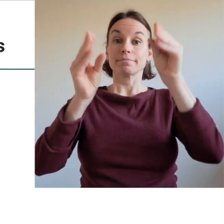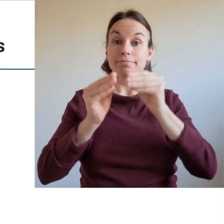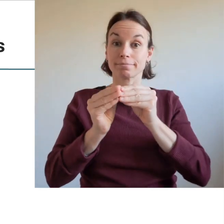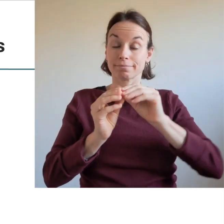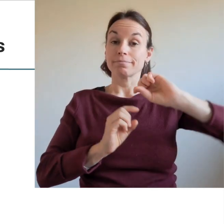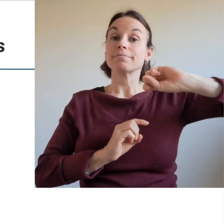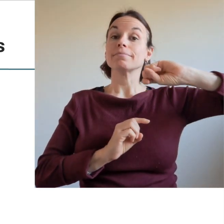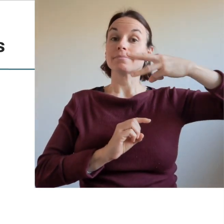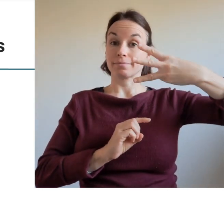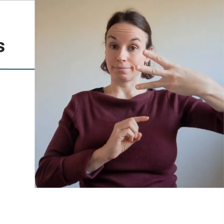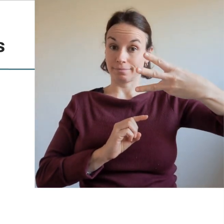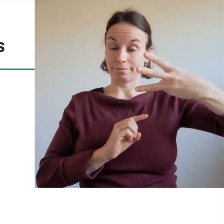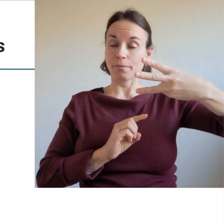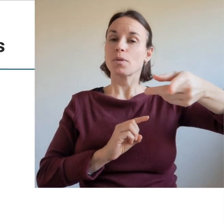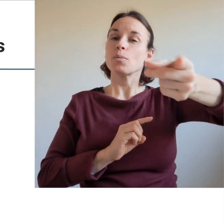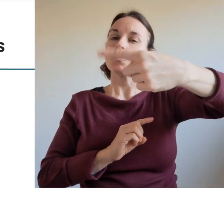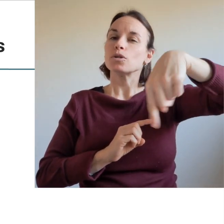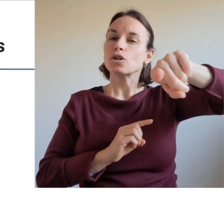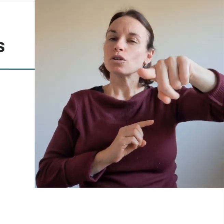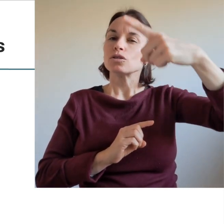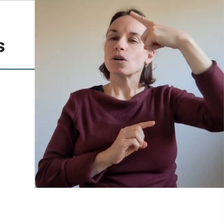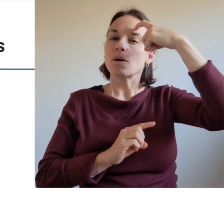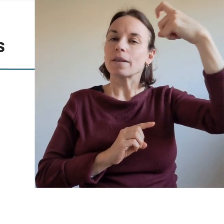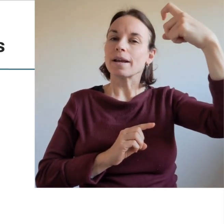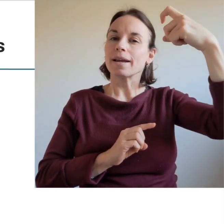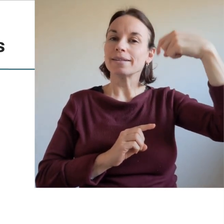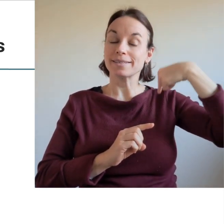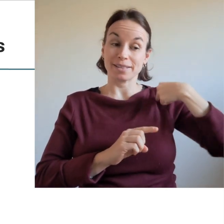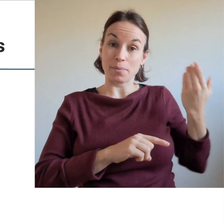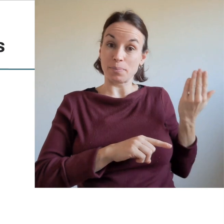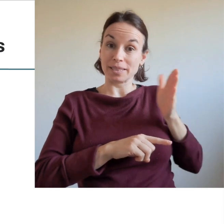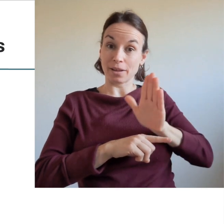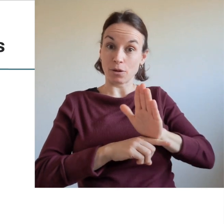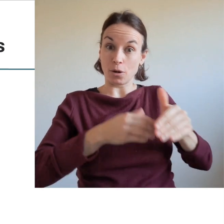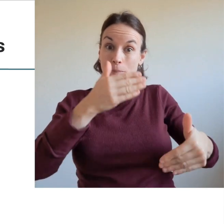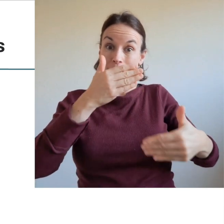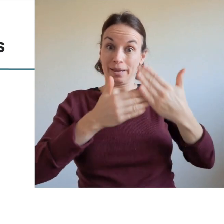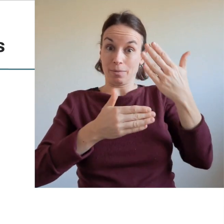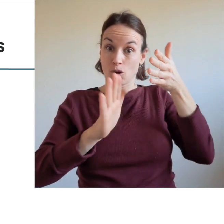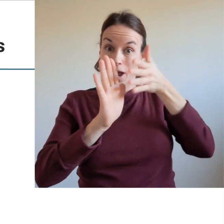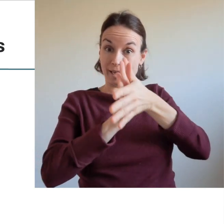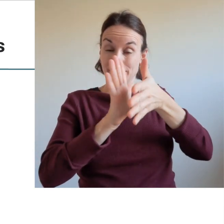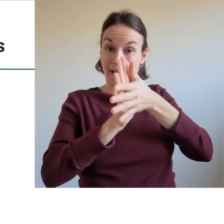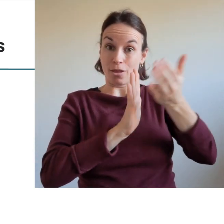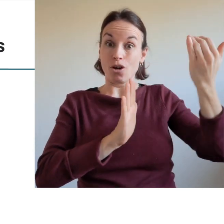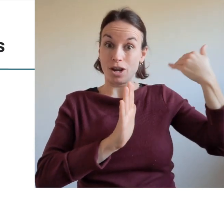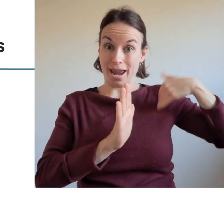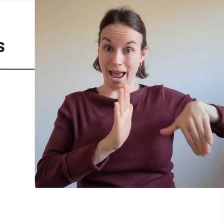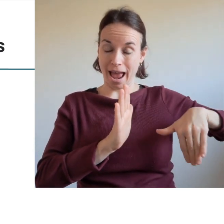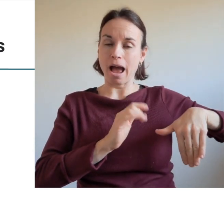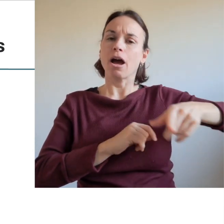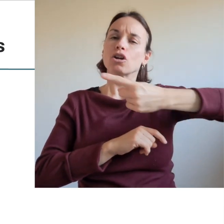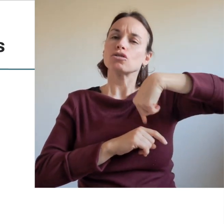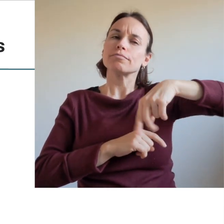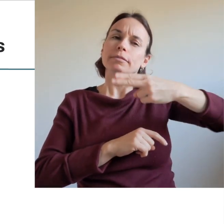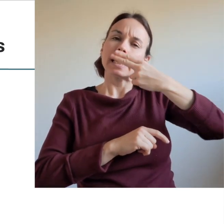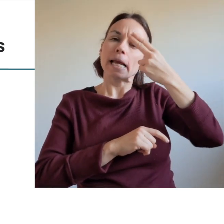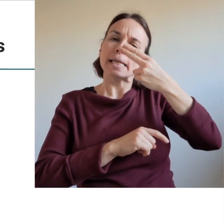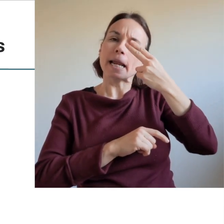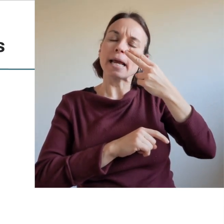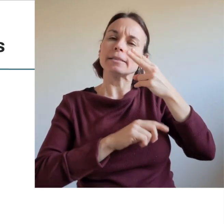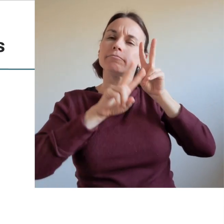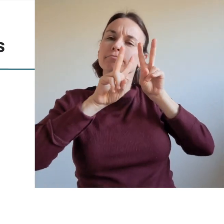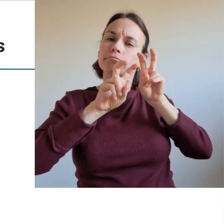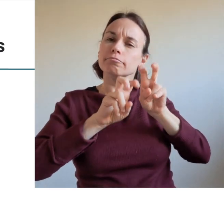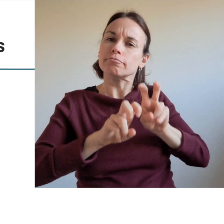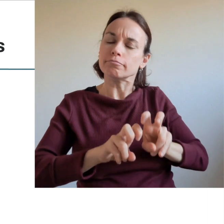Before concluding, we would like to make a third claim. If you remember from the beginning, we considered the interaction